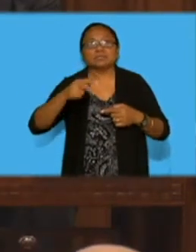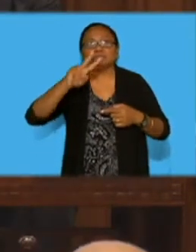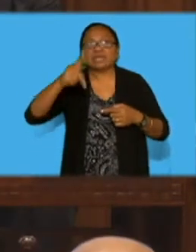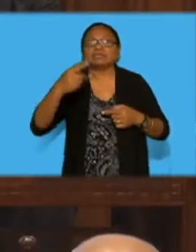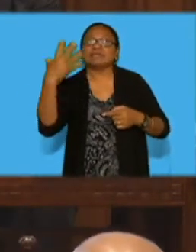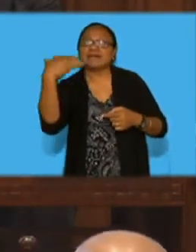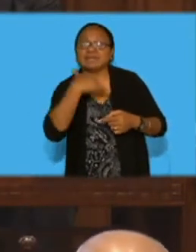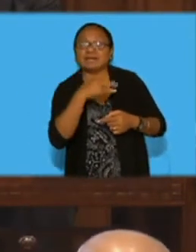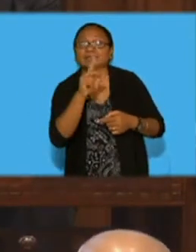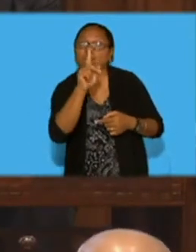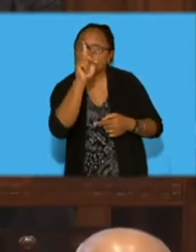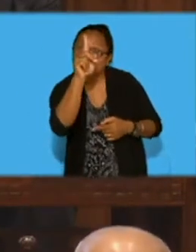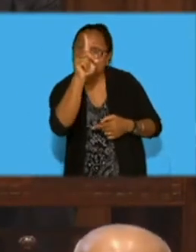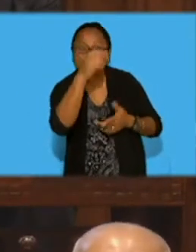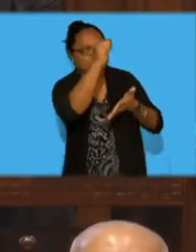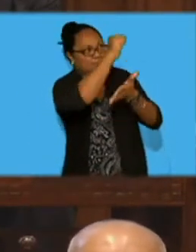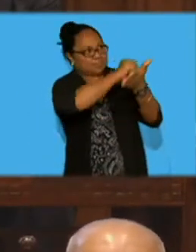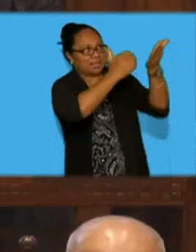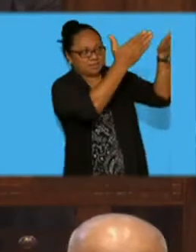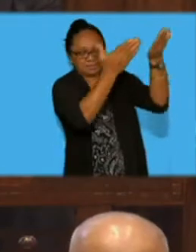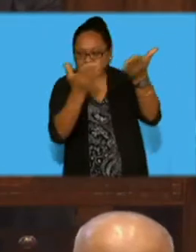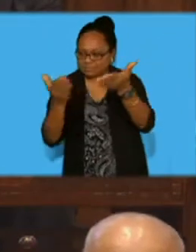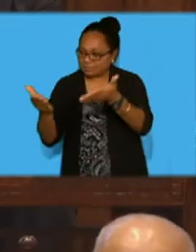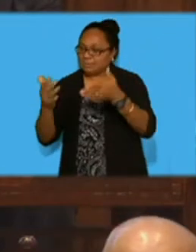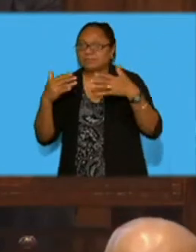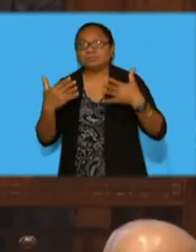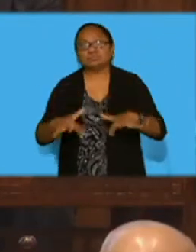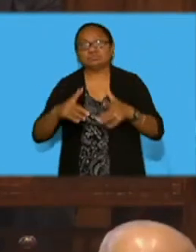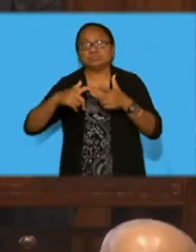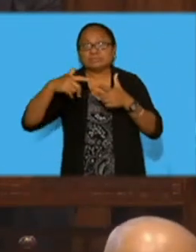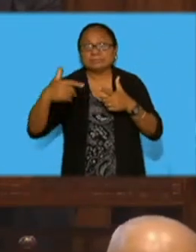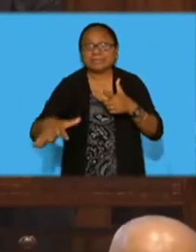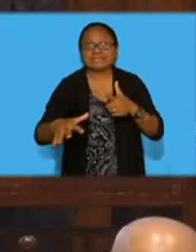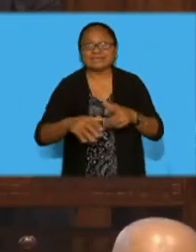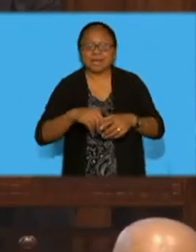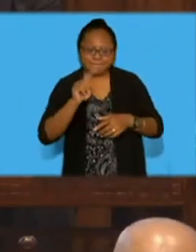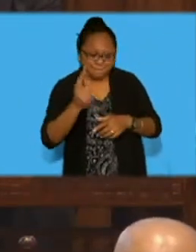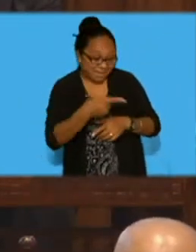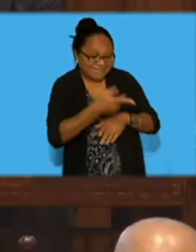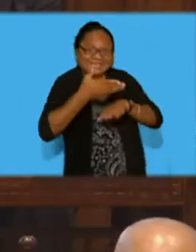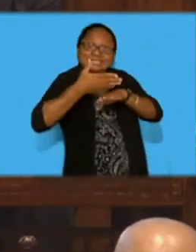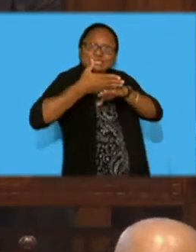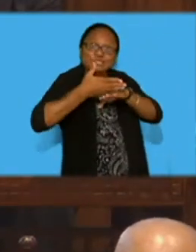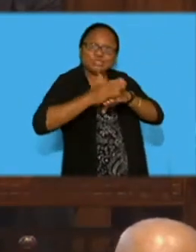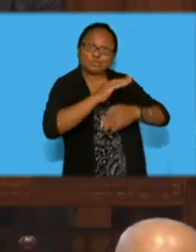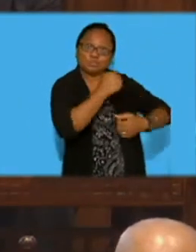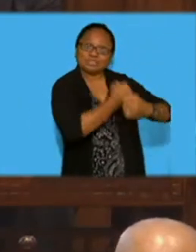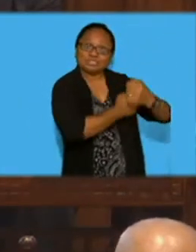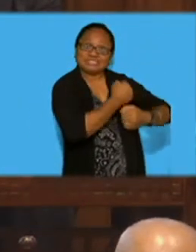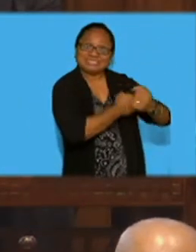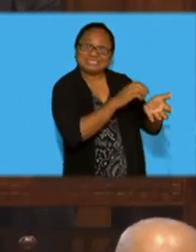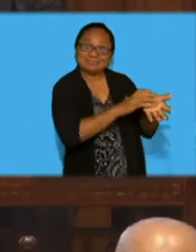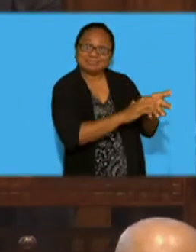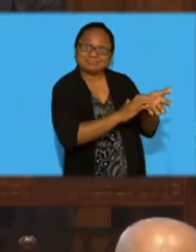Speaker, one device. Now, Madam Speaker, the new one that has been developed,